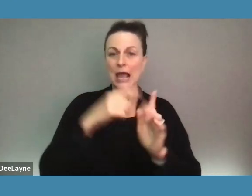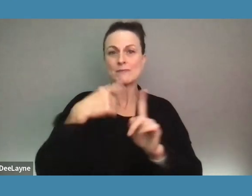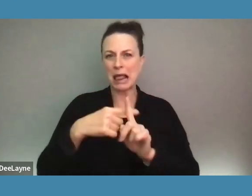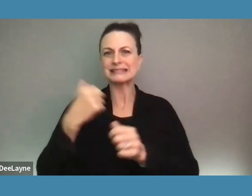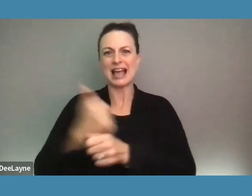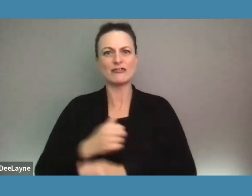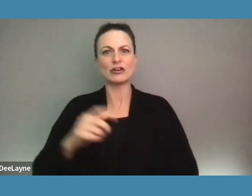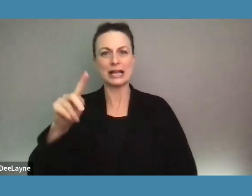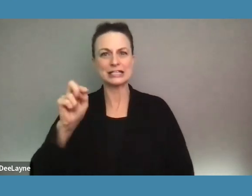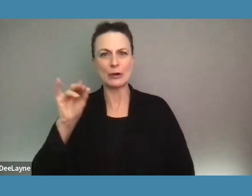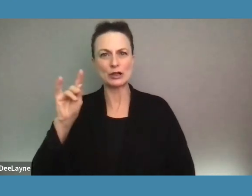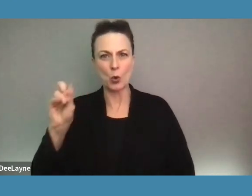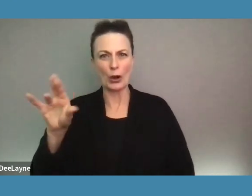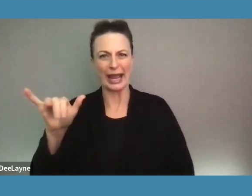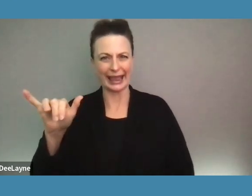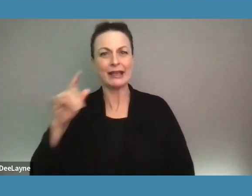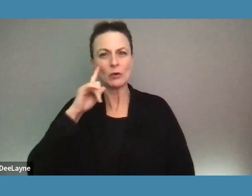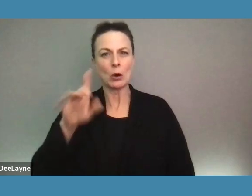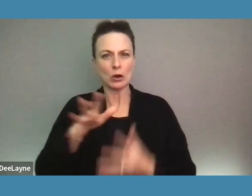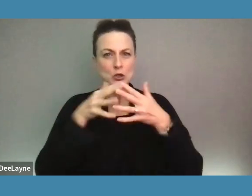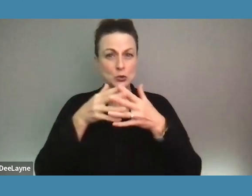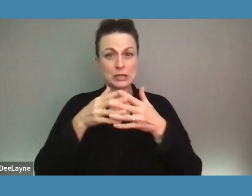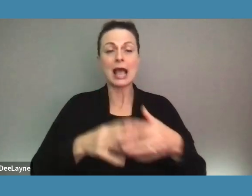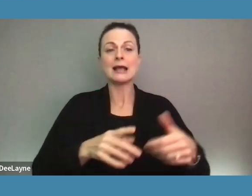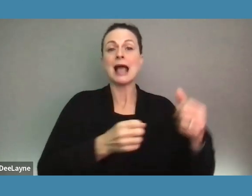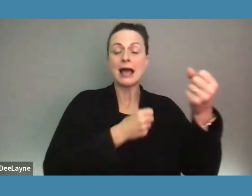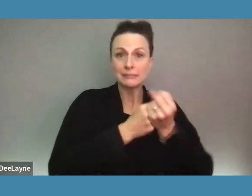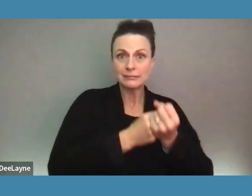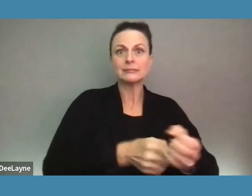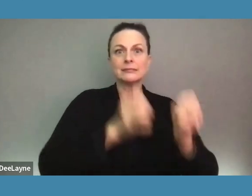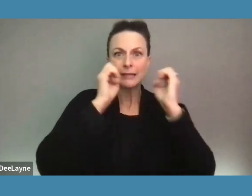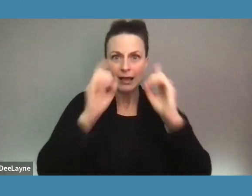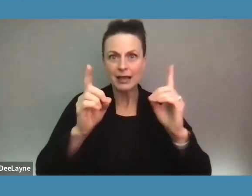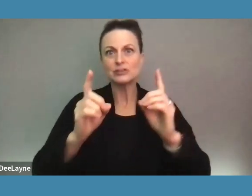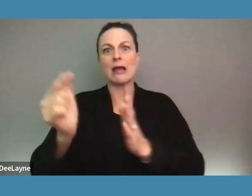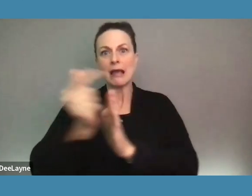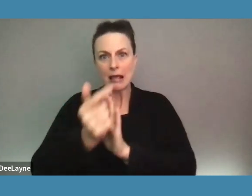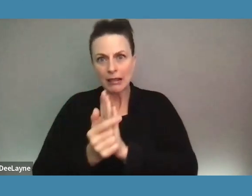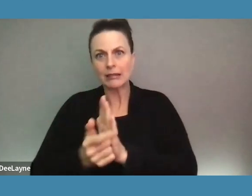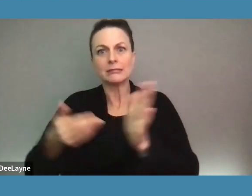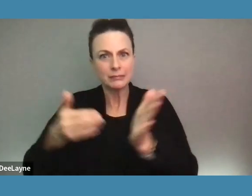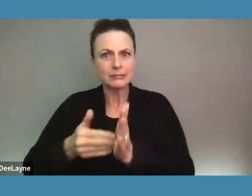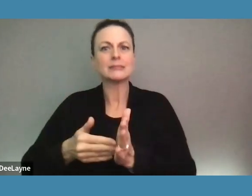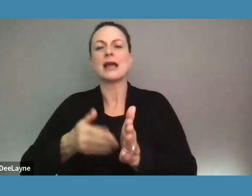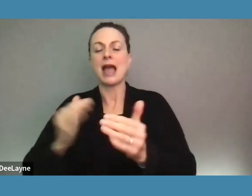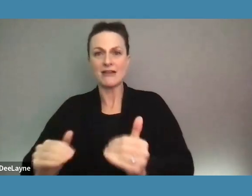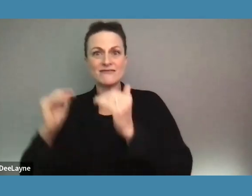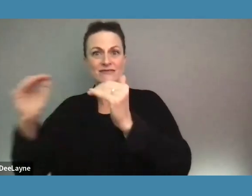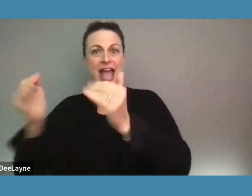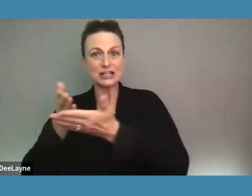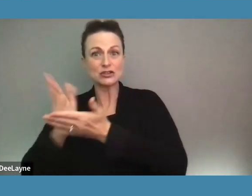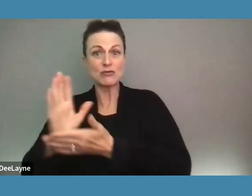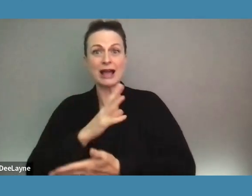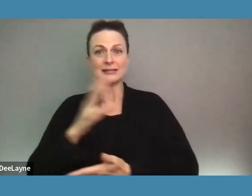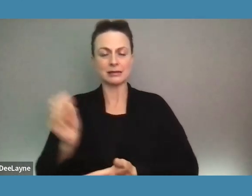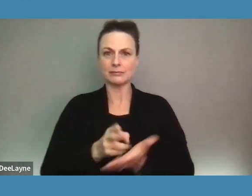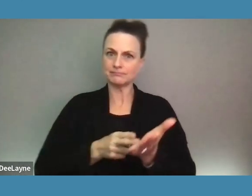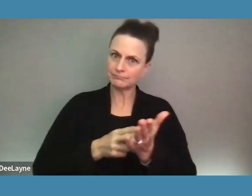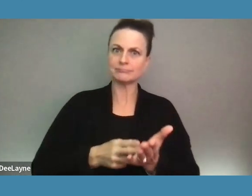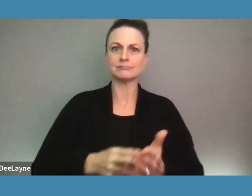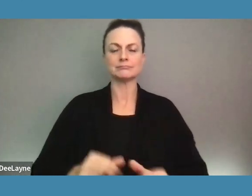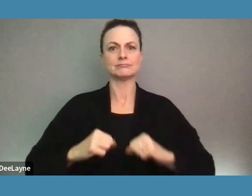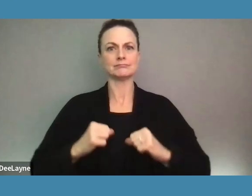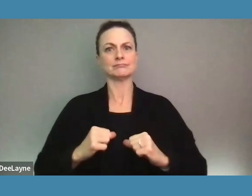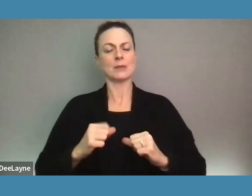we aim to advocate, educate, investigate, and litigate to protect and advance the rights and dignity